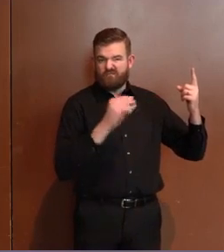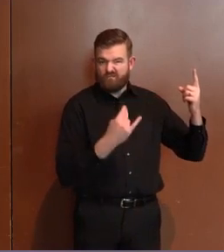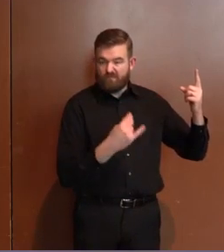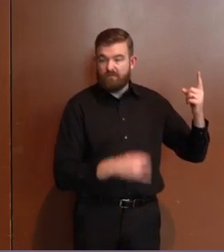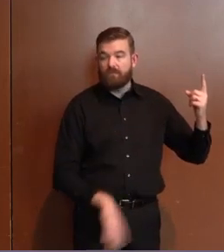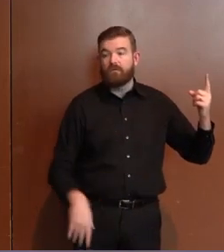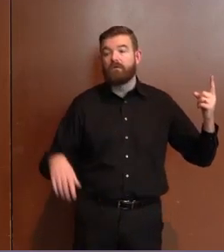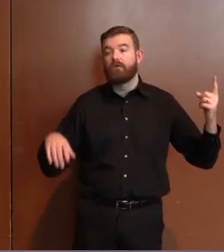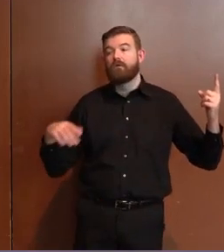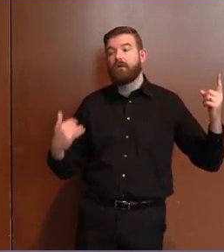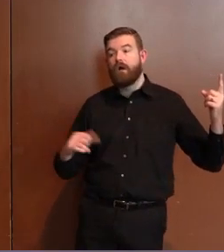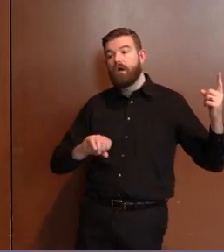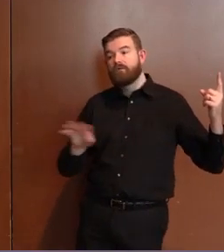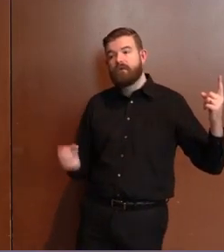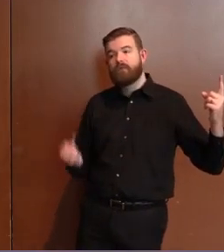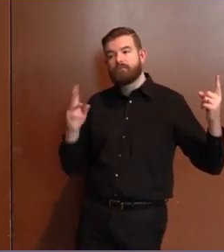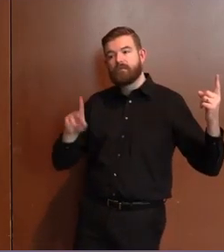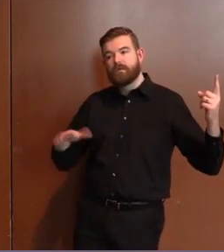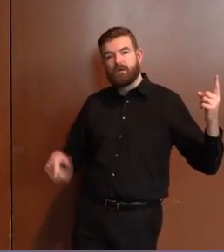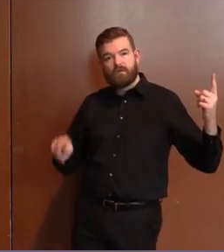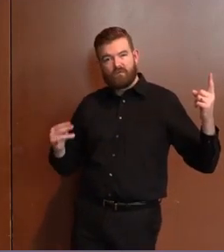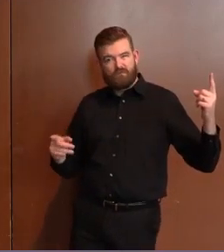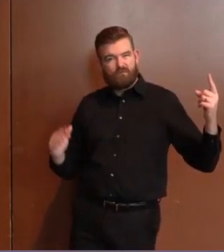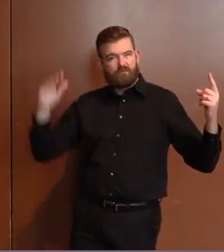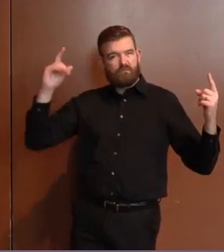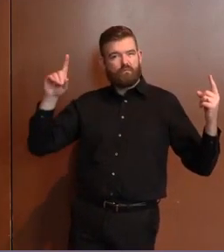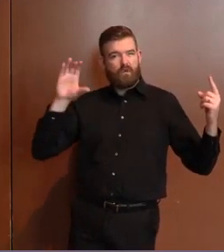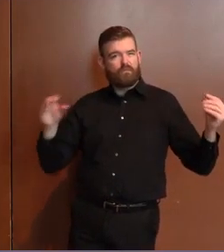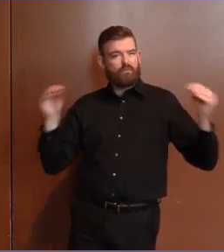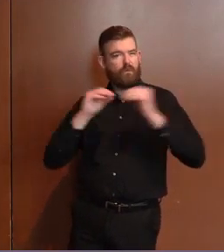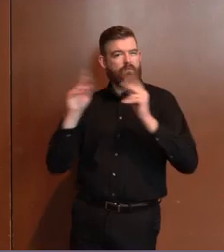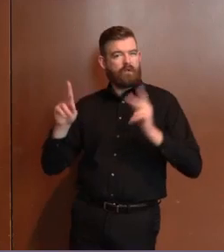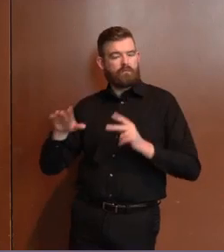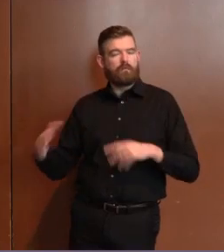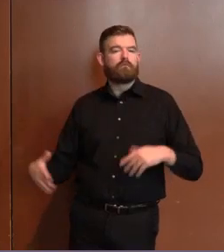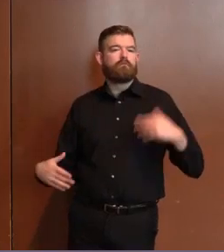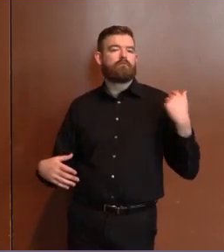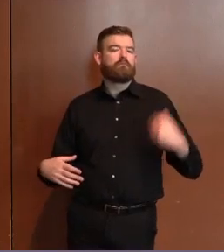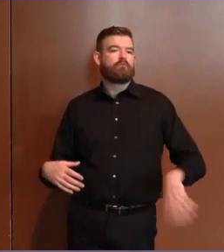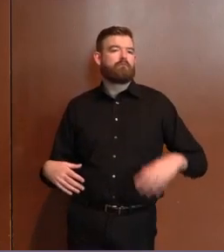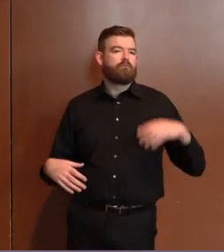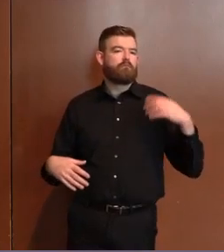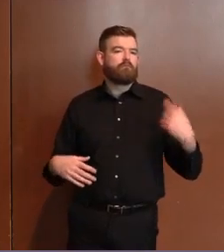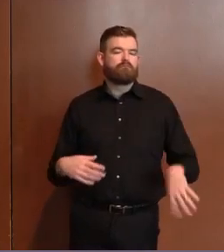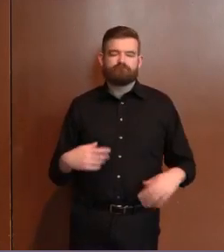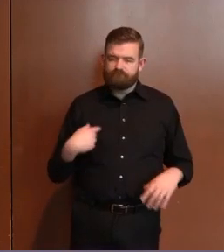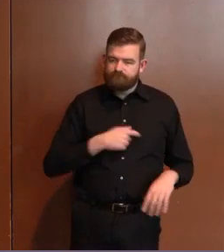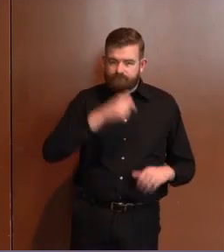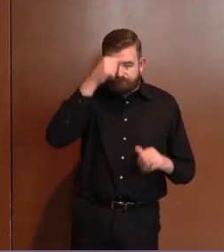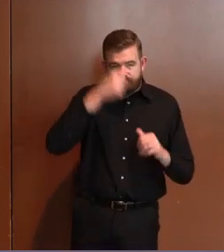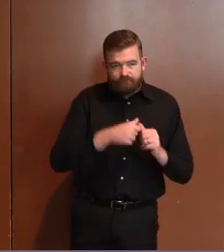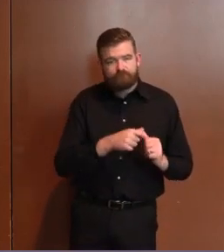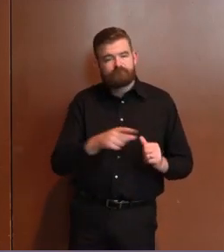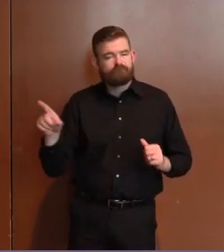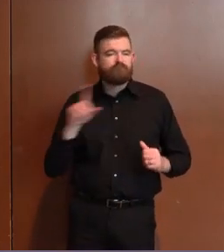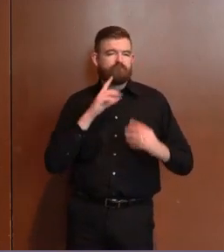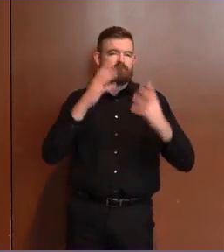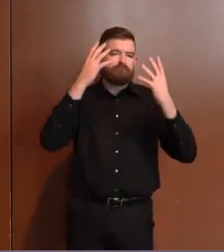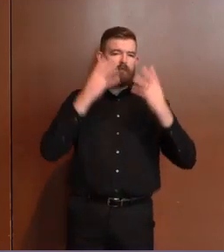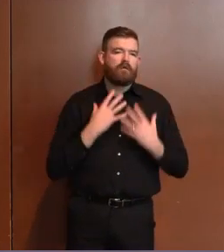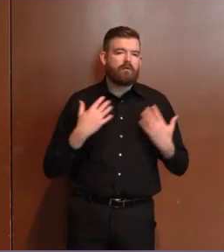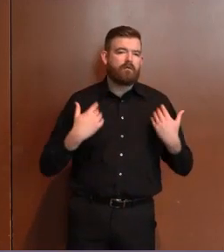on 9/11, and to each and every one of the single lives who we've lost so far and will lose, sadly, in this, in our